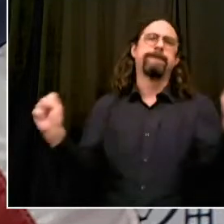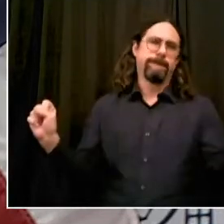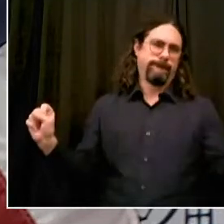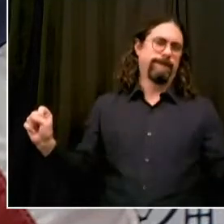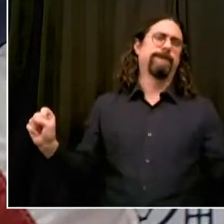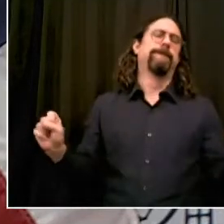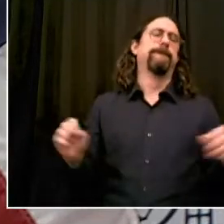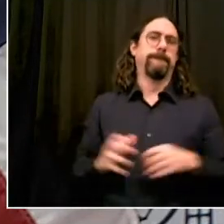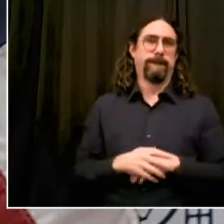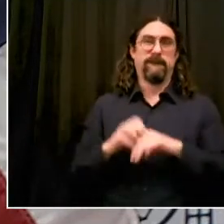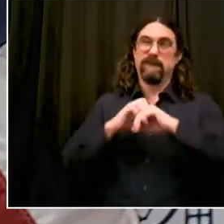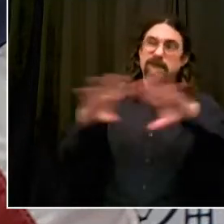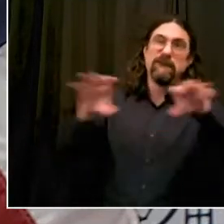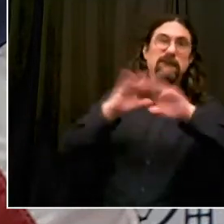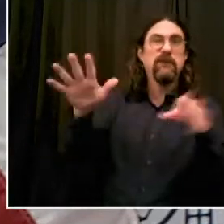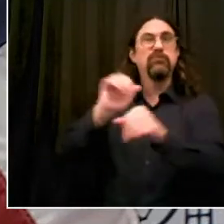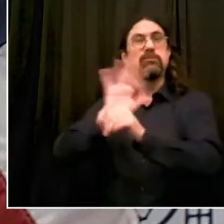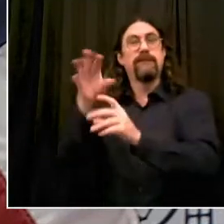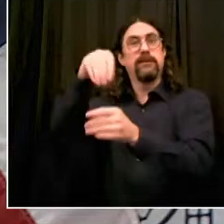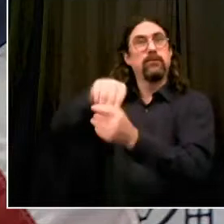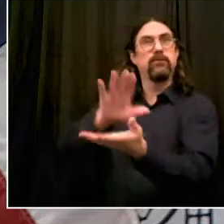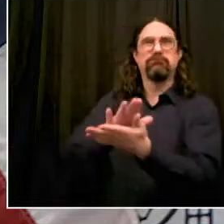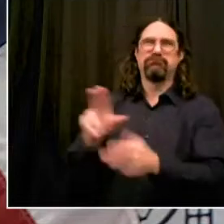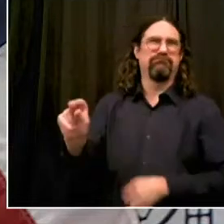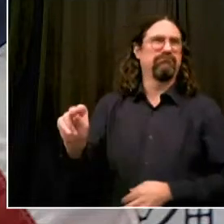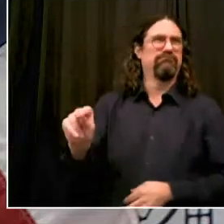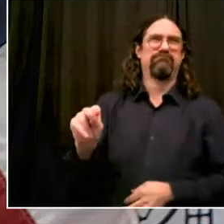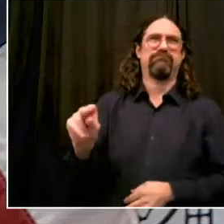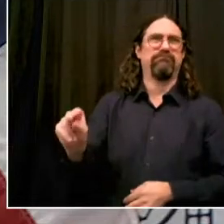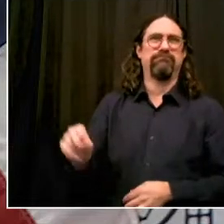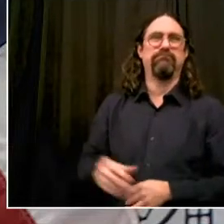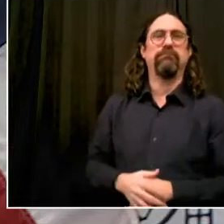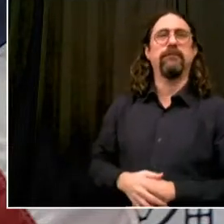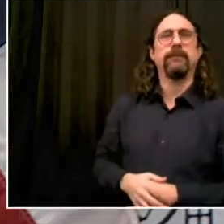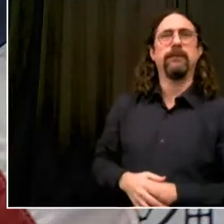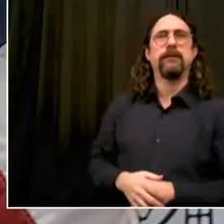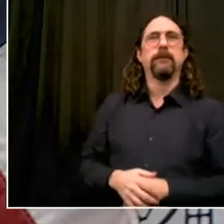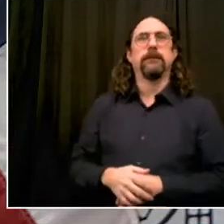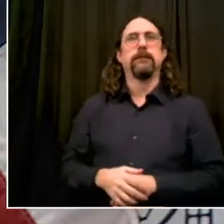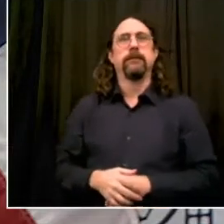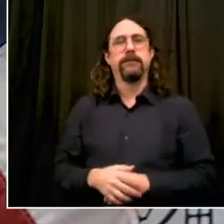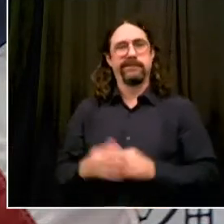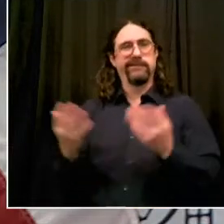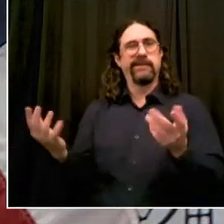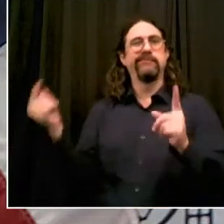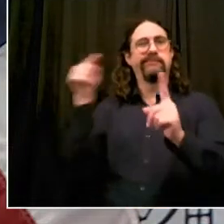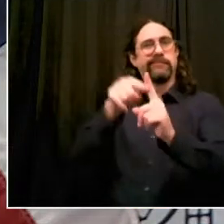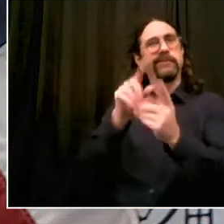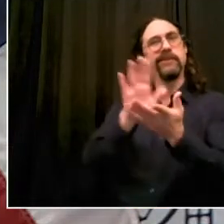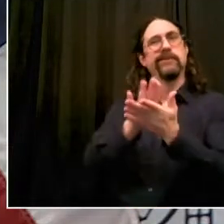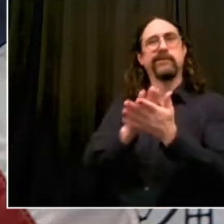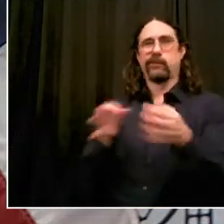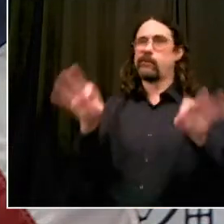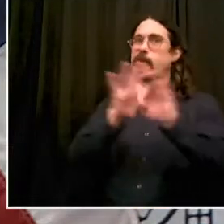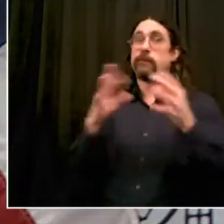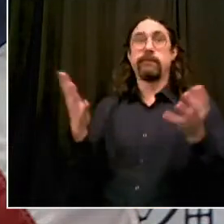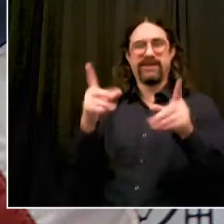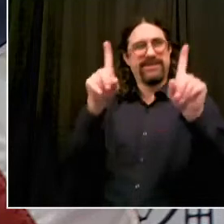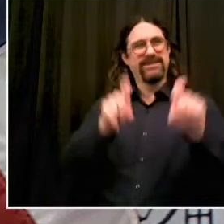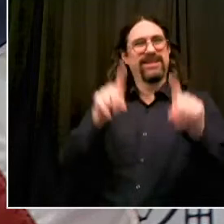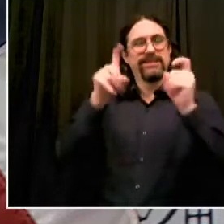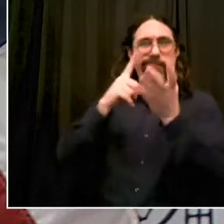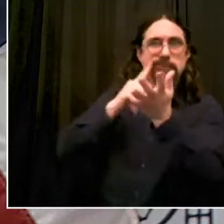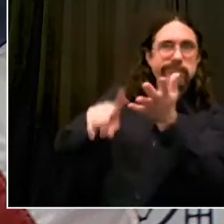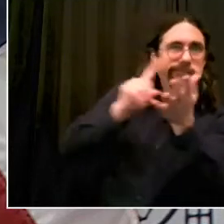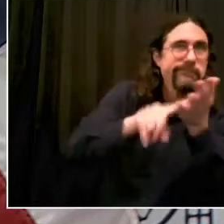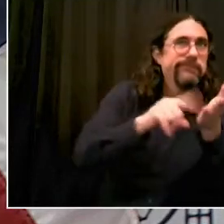requiring the consent forms. And we now know also the Situation Room, which was only an idea when we started, that that's been an extraordinarily